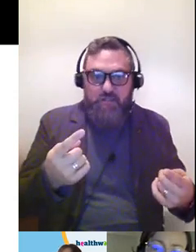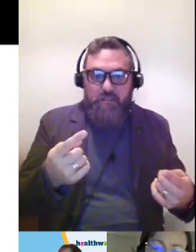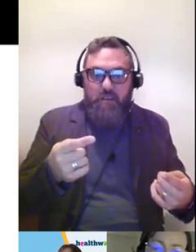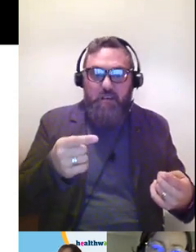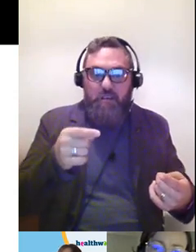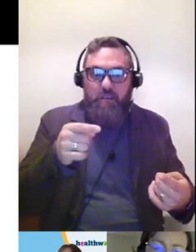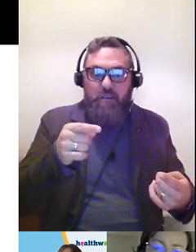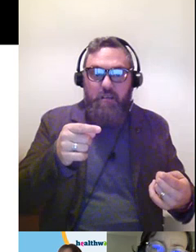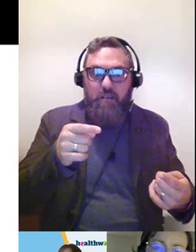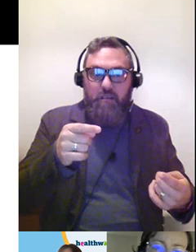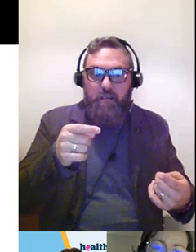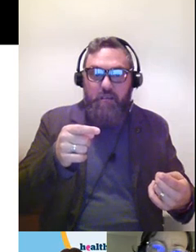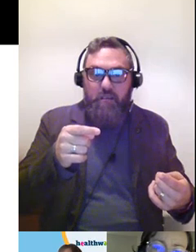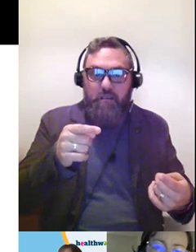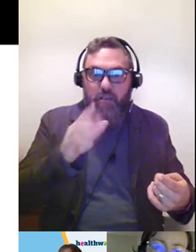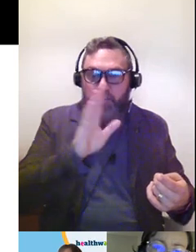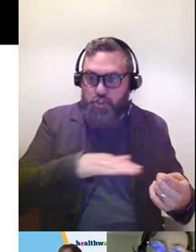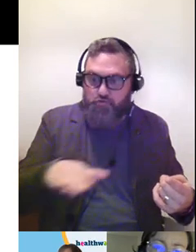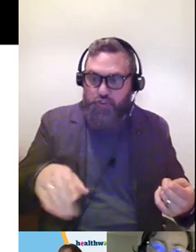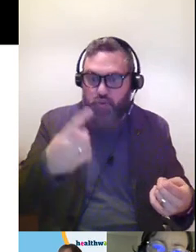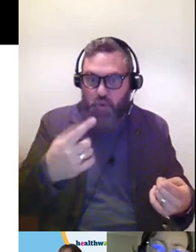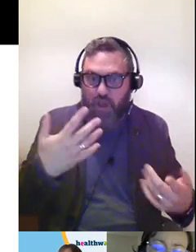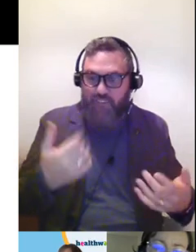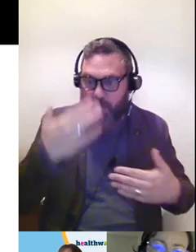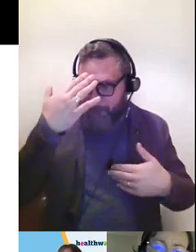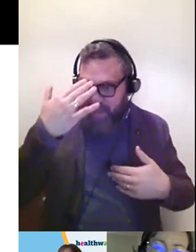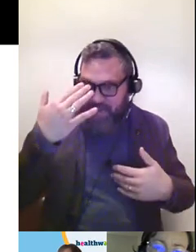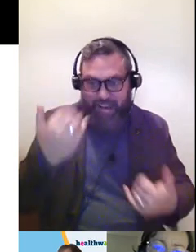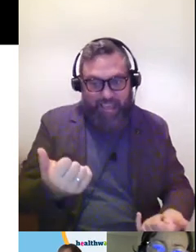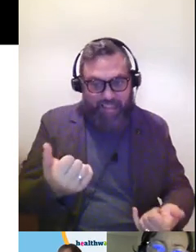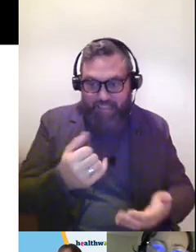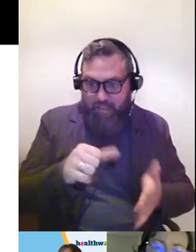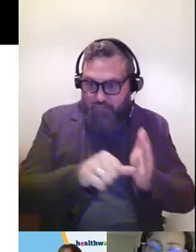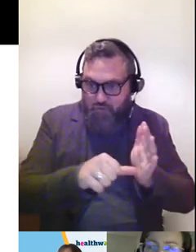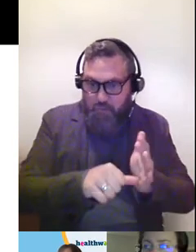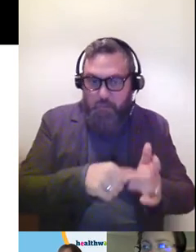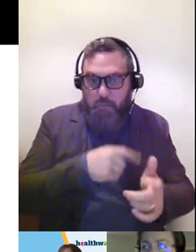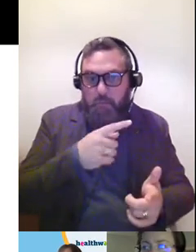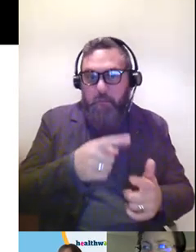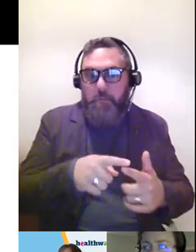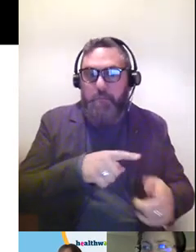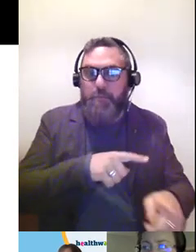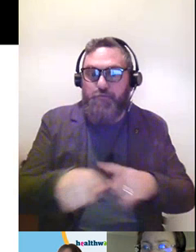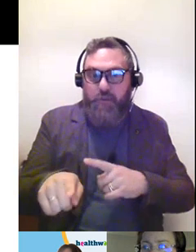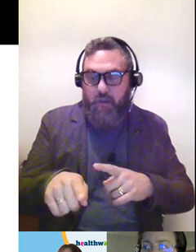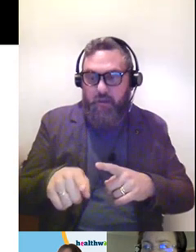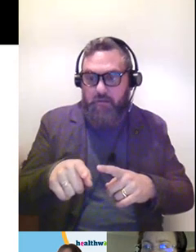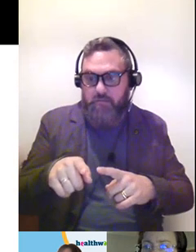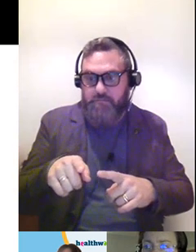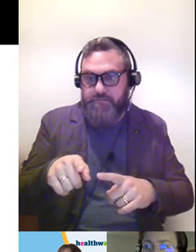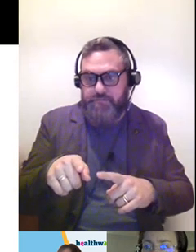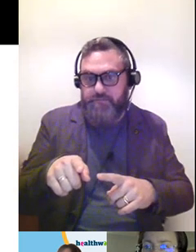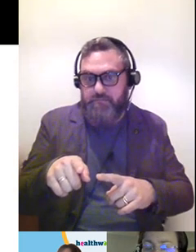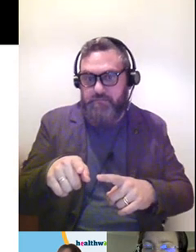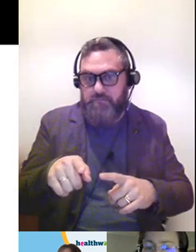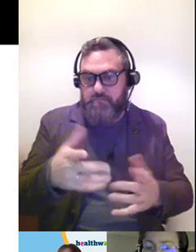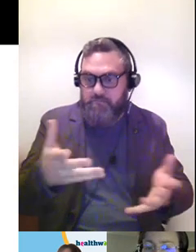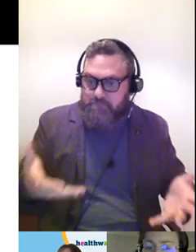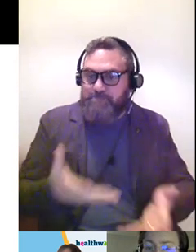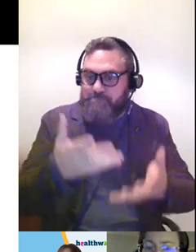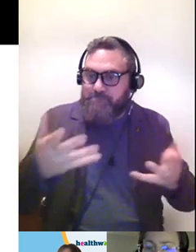priority around children that suffer from mental ill health and doing what we can to promote better